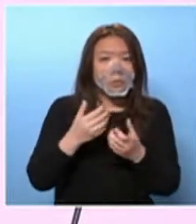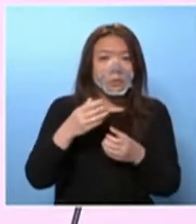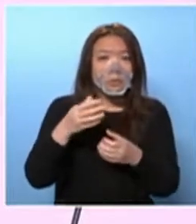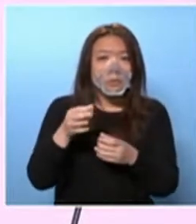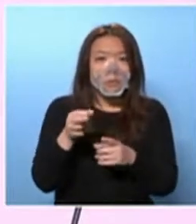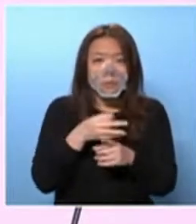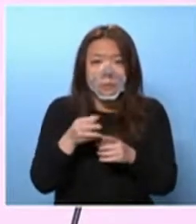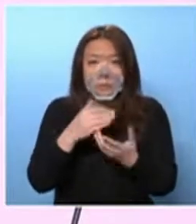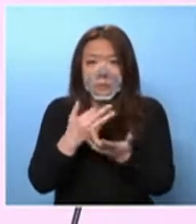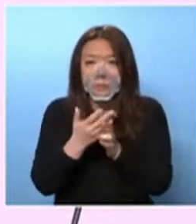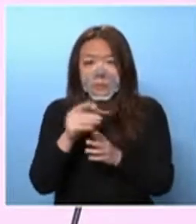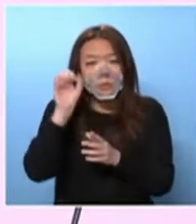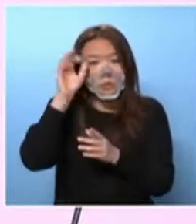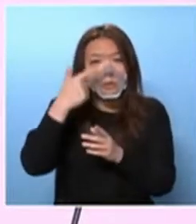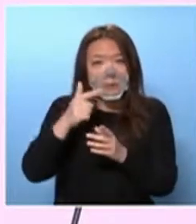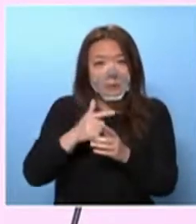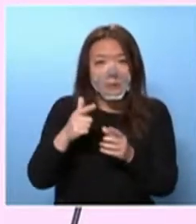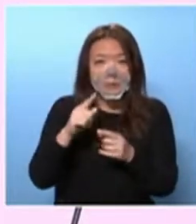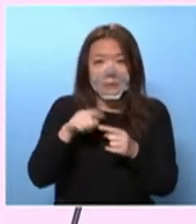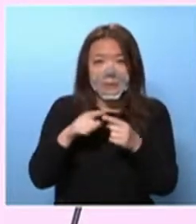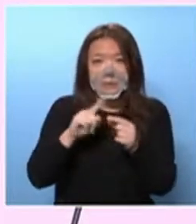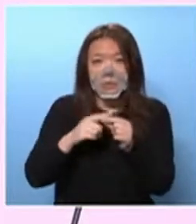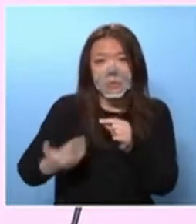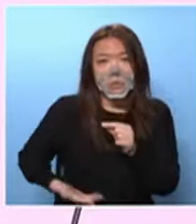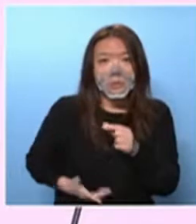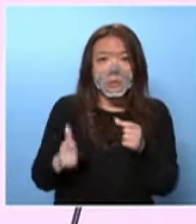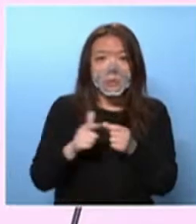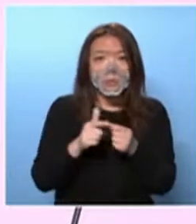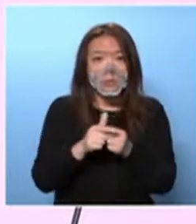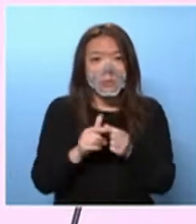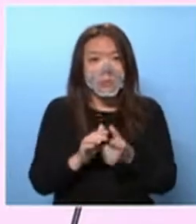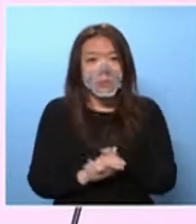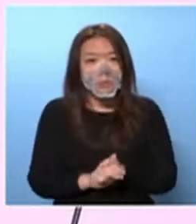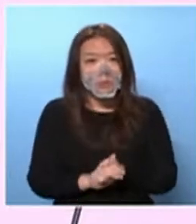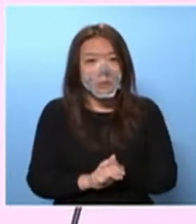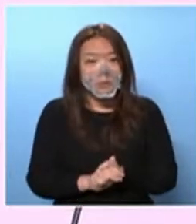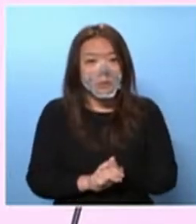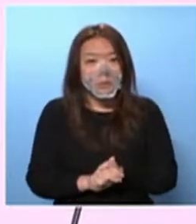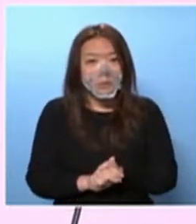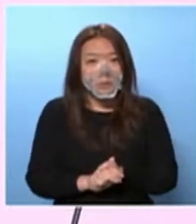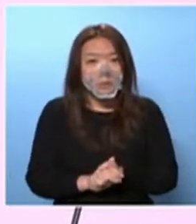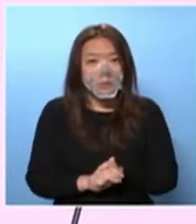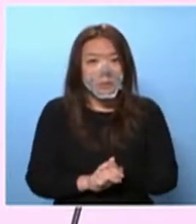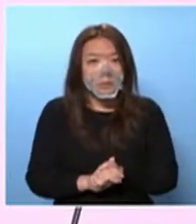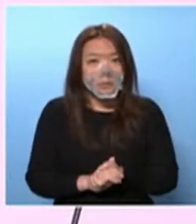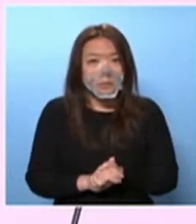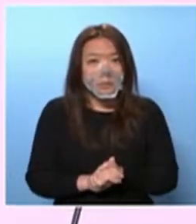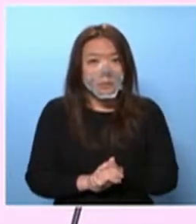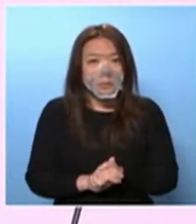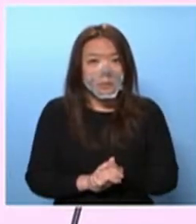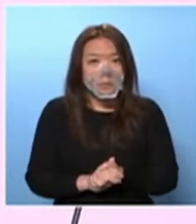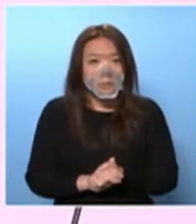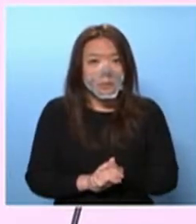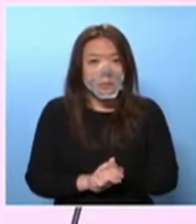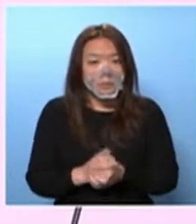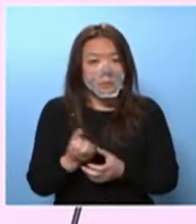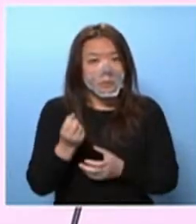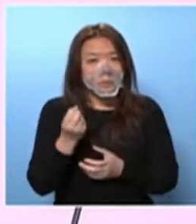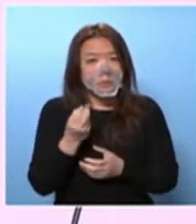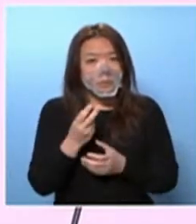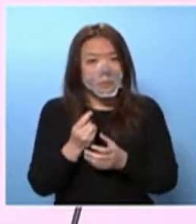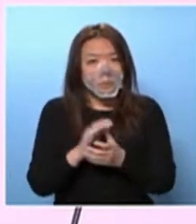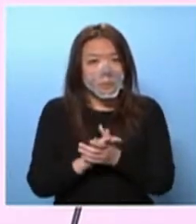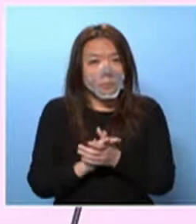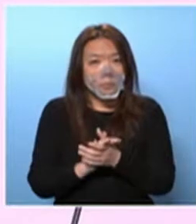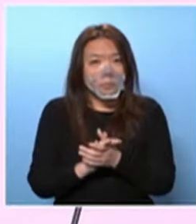which are not from innovative sectors to seek secondary listing in Hong Kong, and offering more flexibility